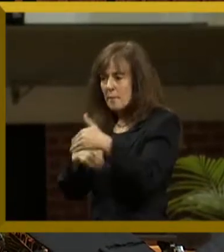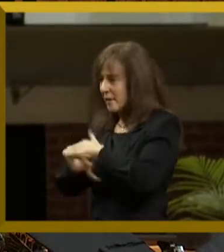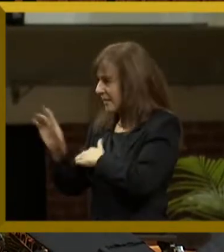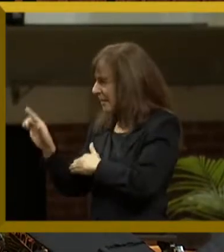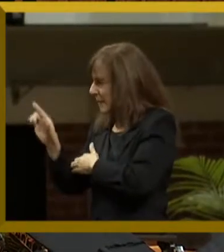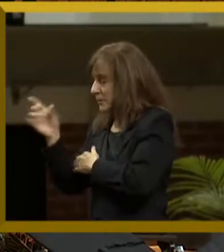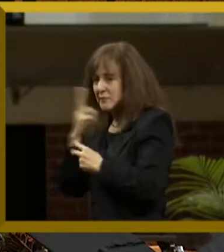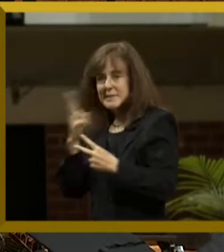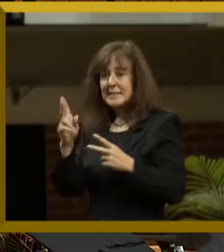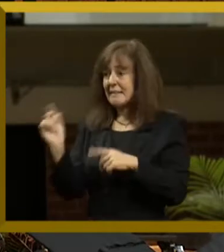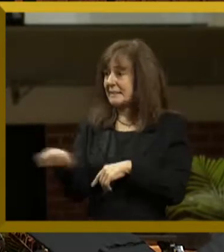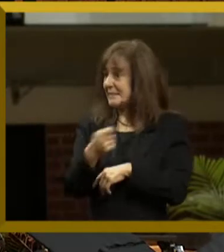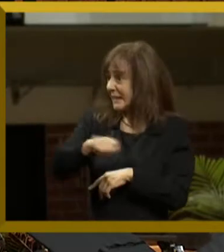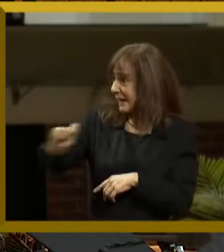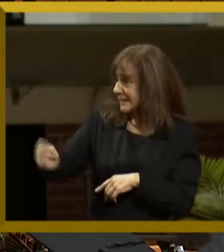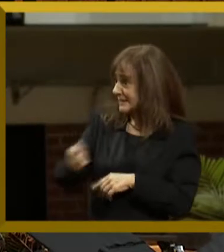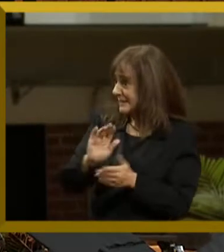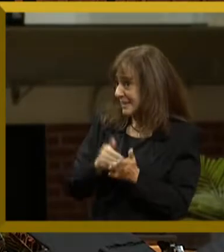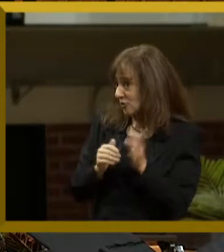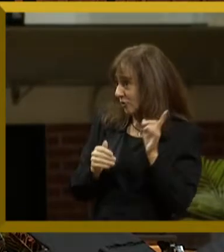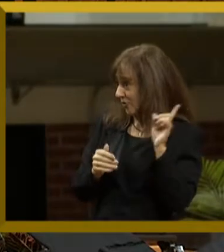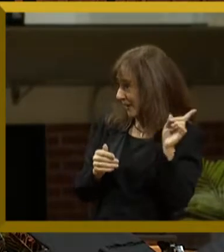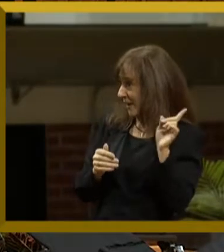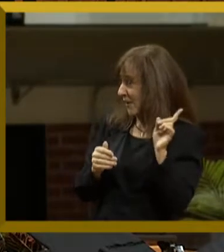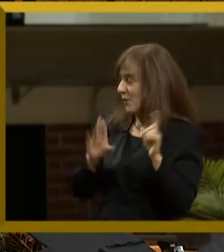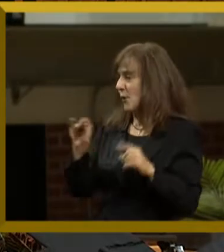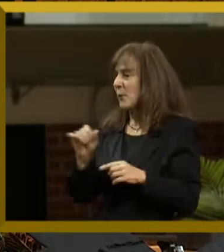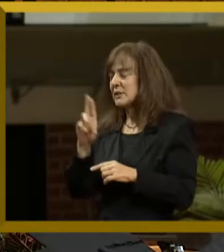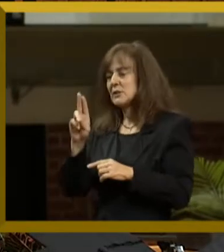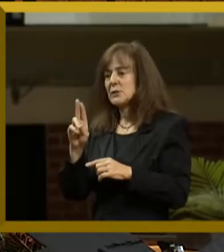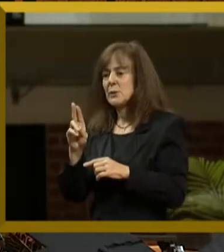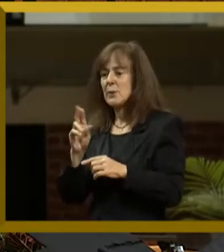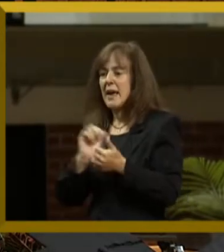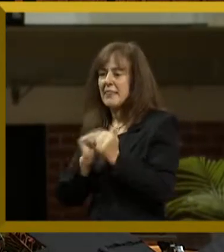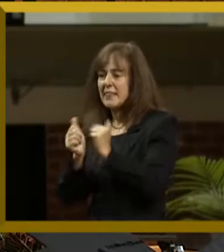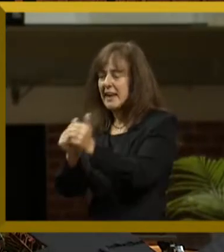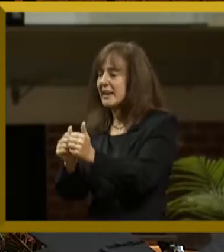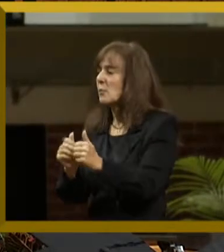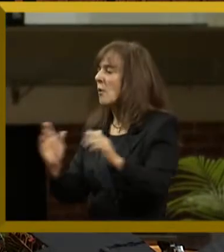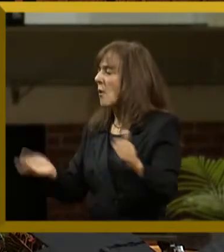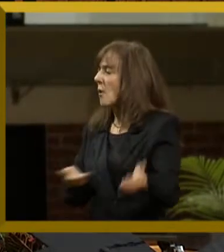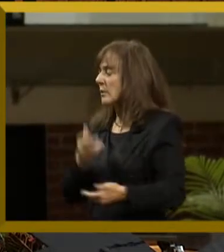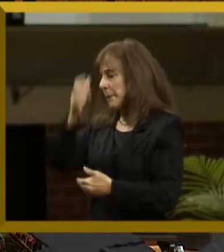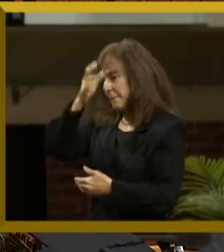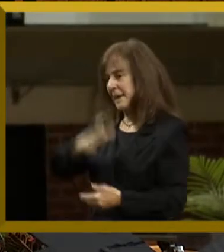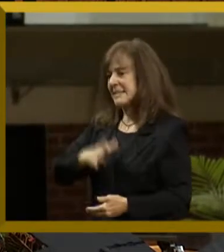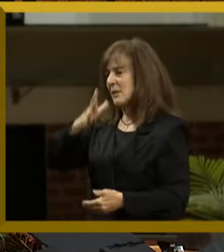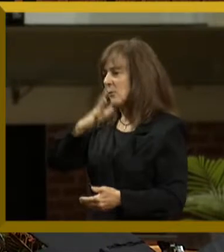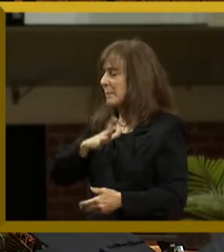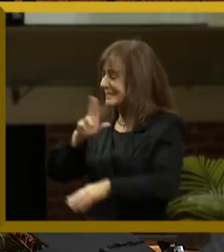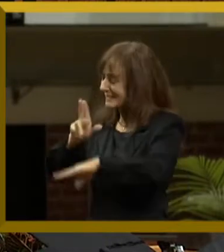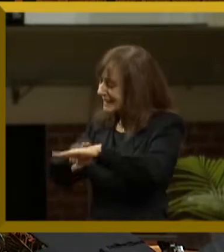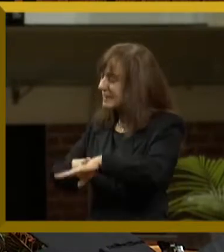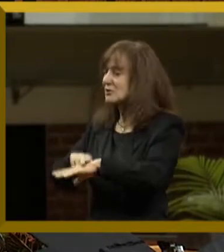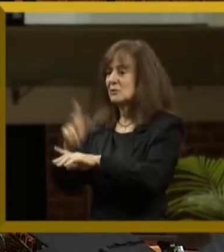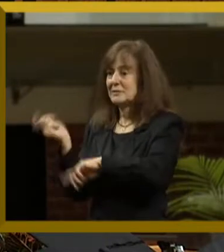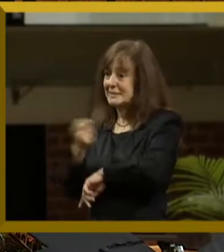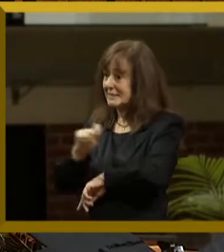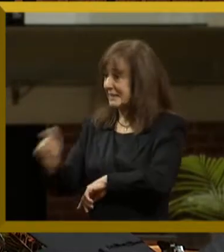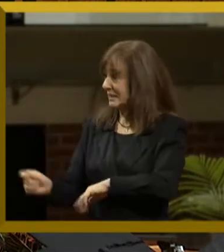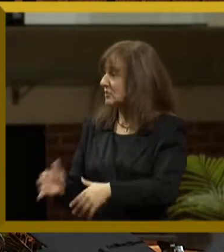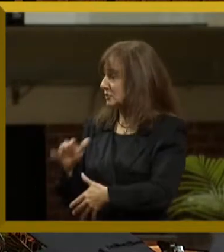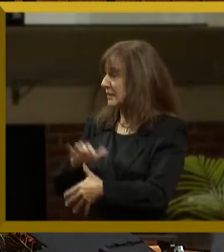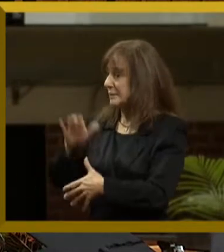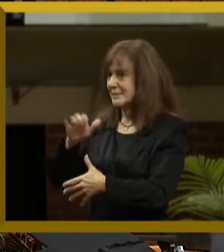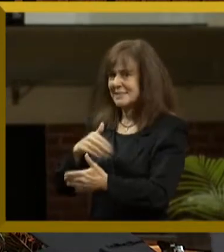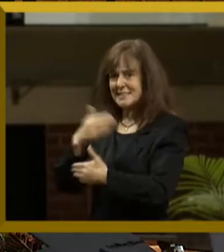the Greenwood Tennis Center in the OSU Athletic Village, which will host the men's and women's national tennis championships